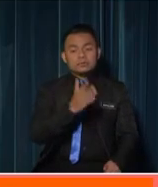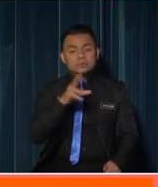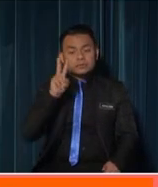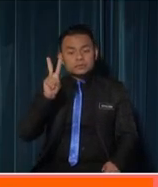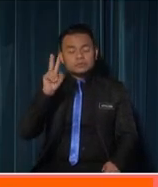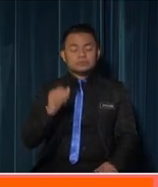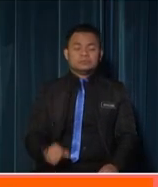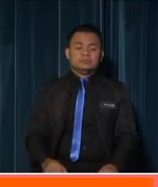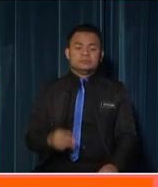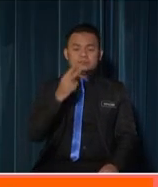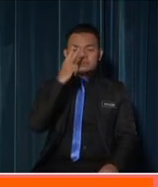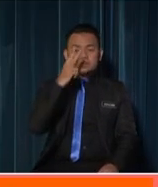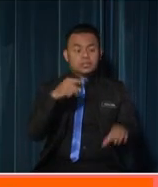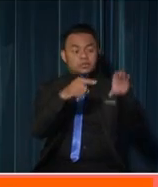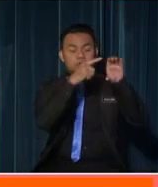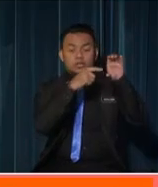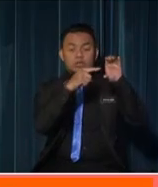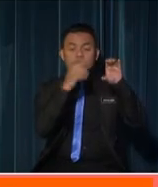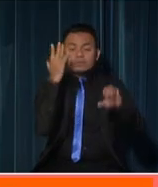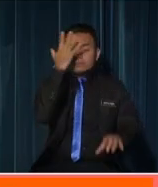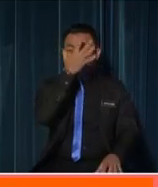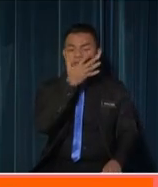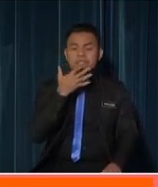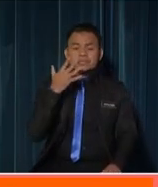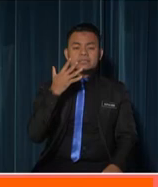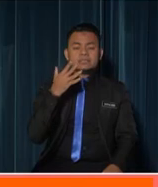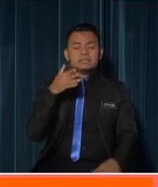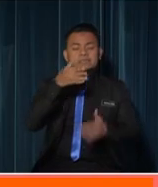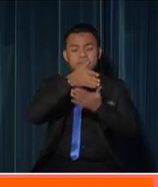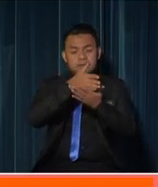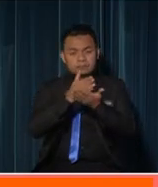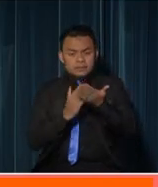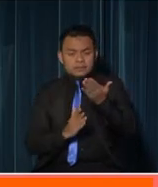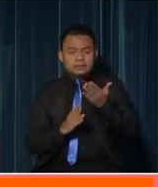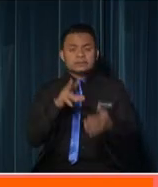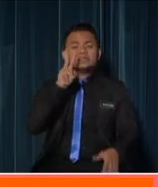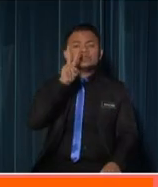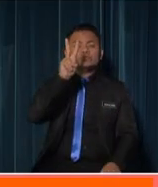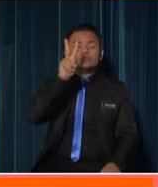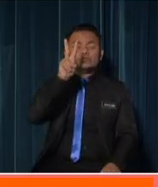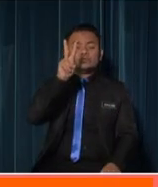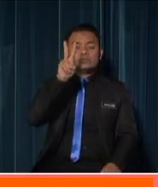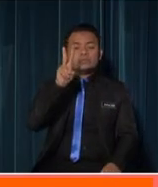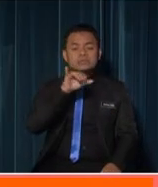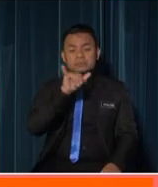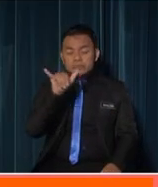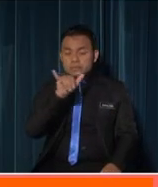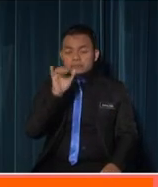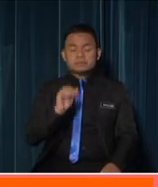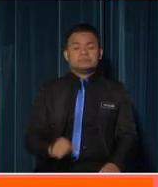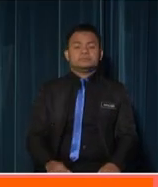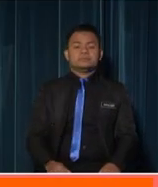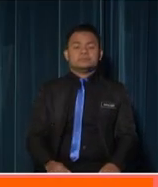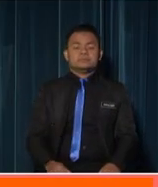Look at the clock face. It is divided into two equal parts,